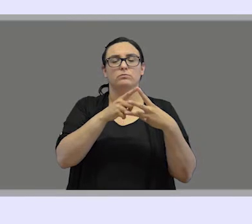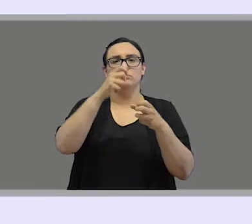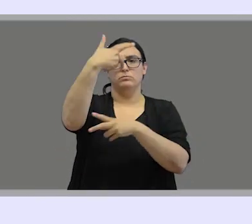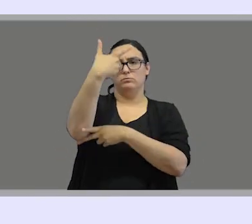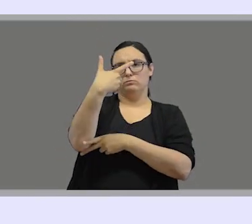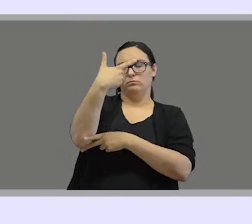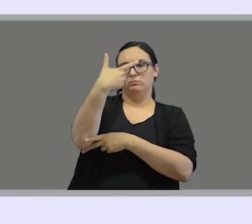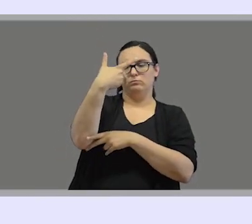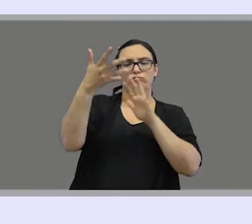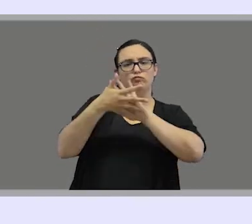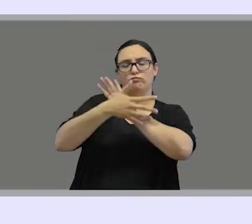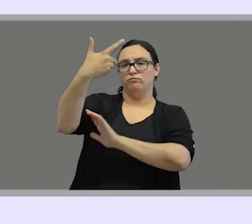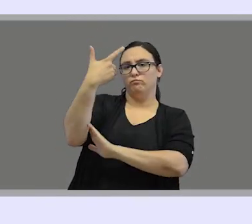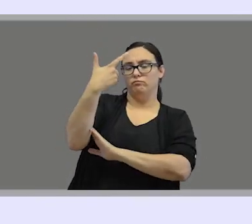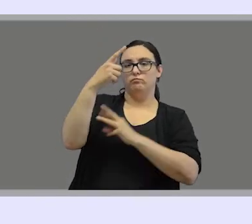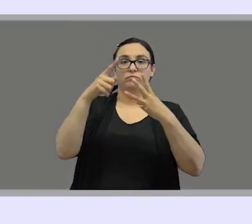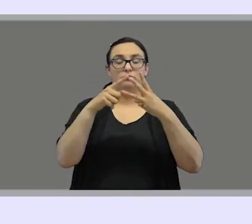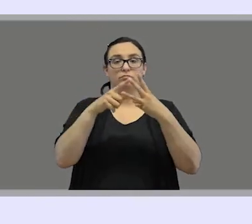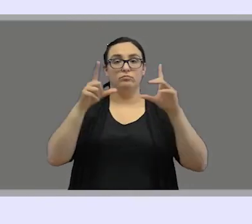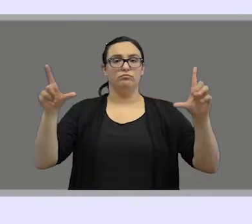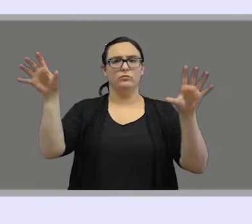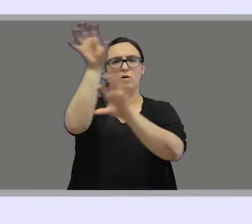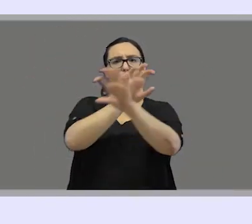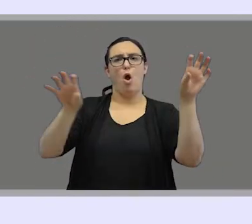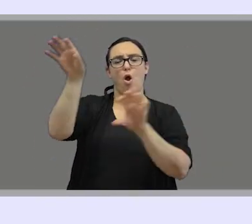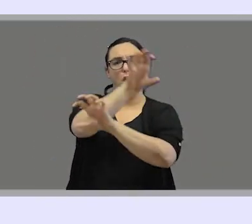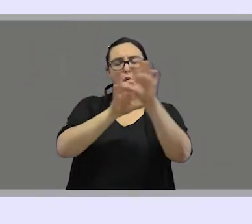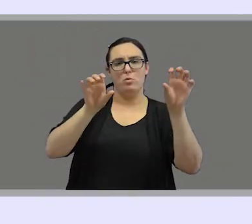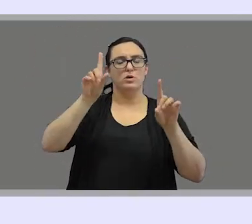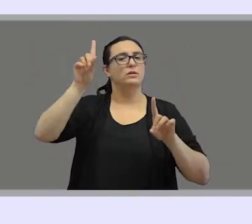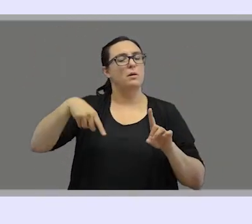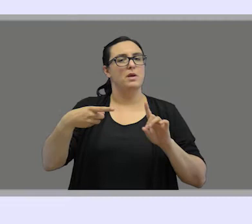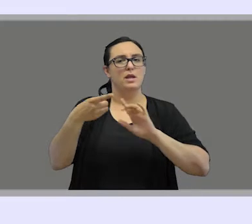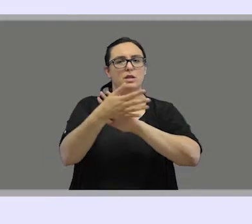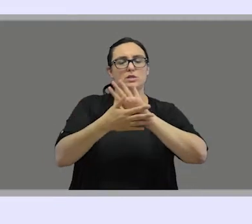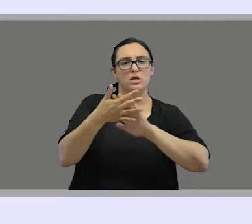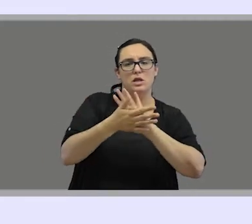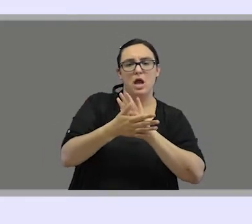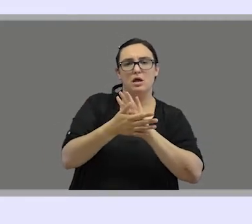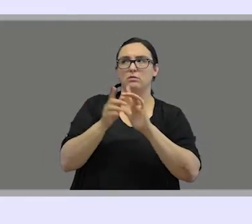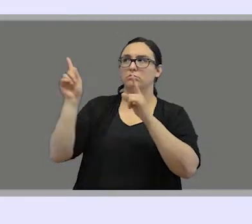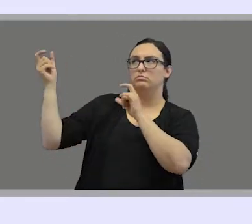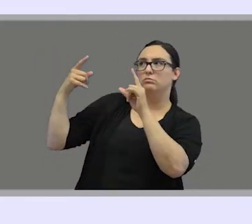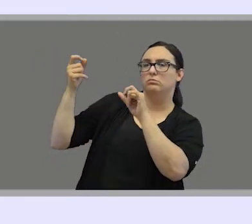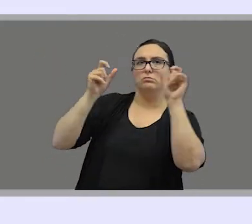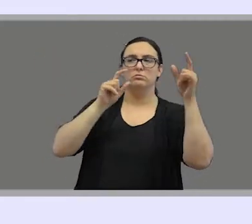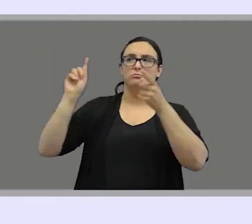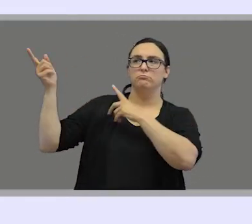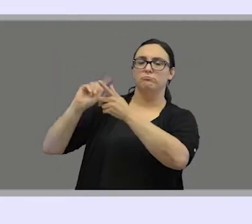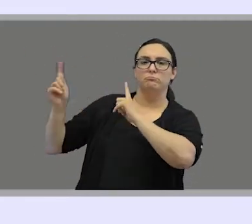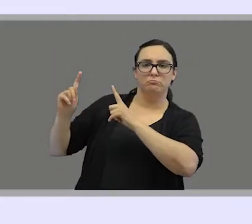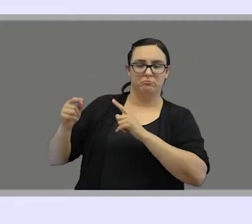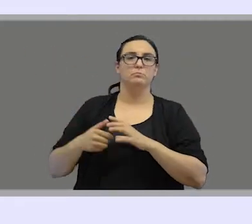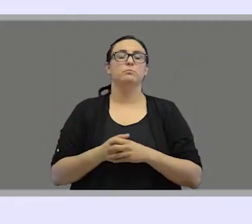about filming the signer, the second one about the screen compositions and how the signer interacts with the rest of the